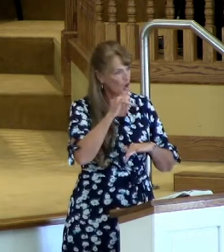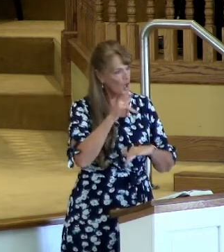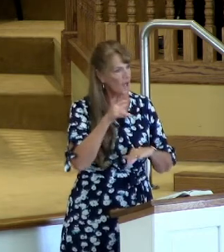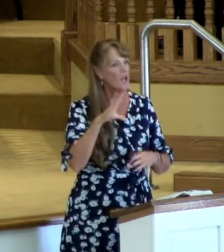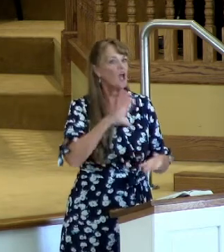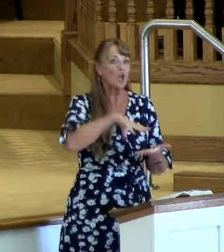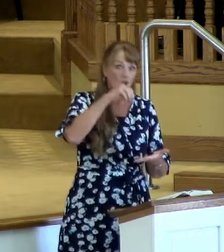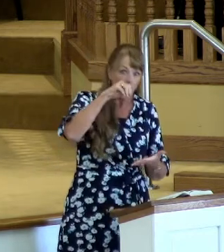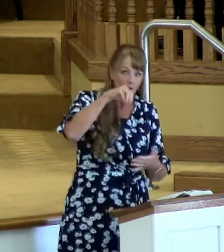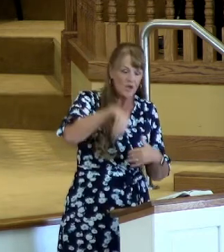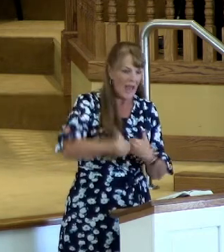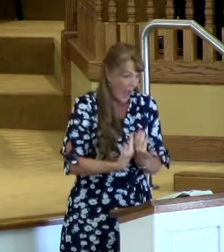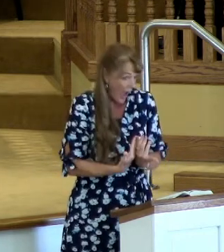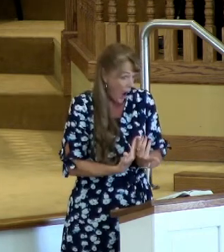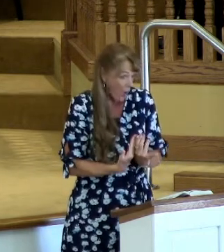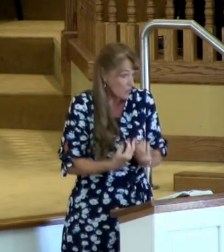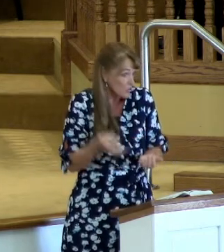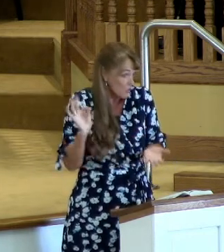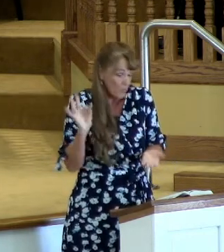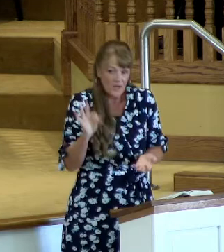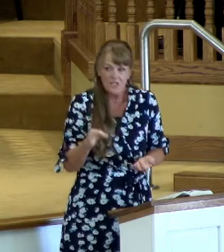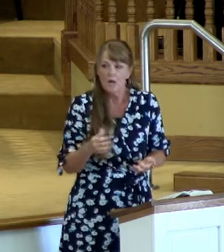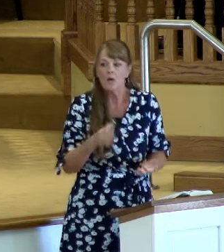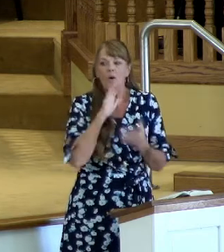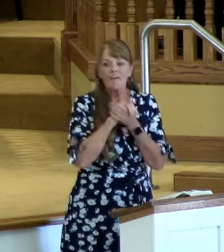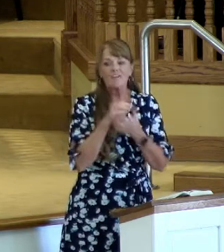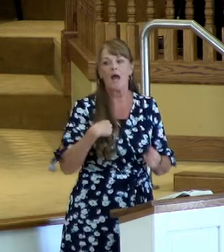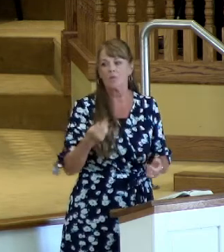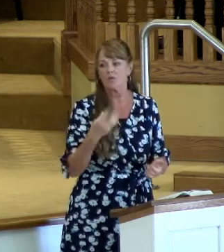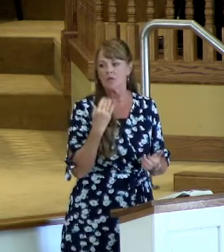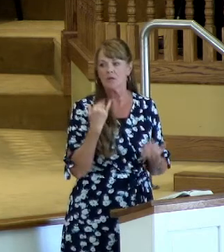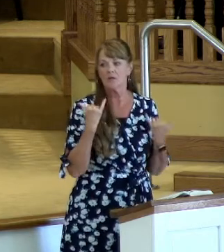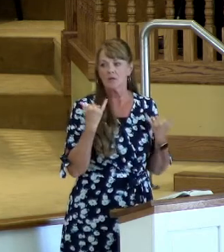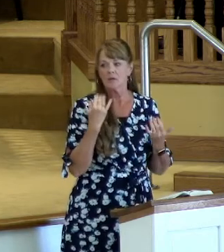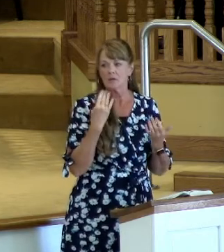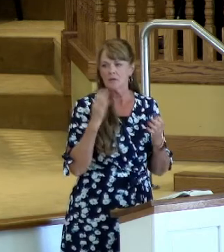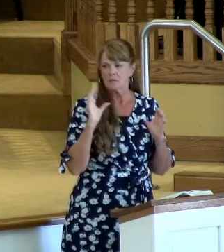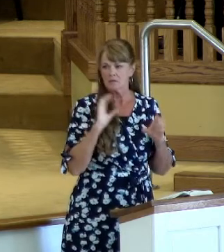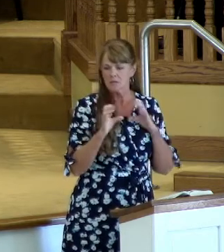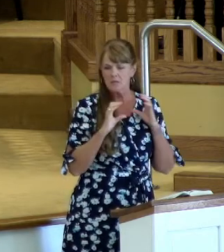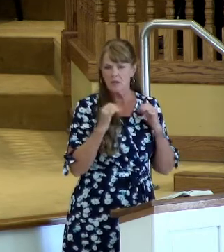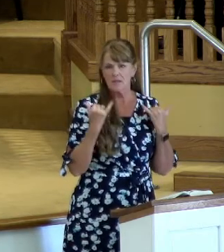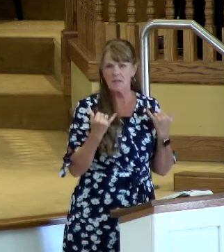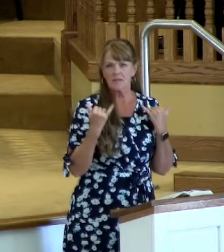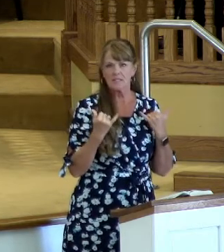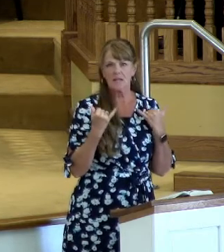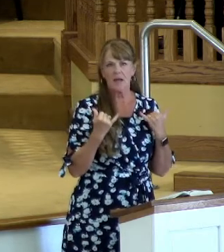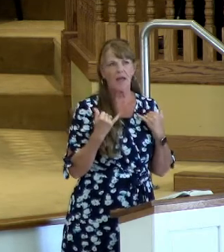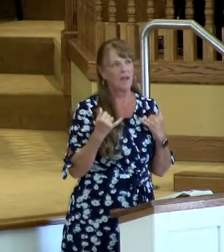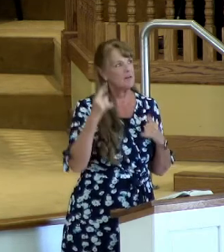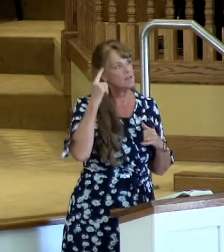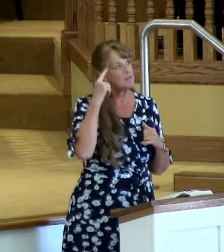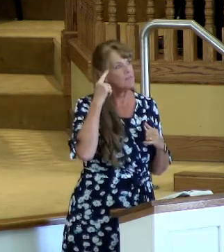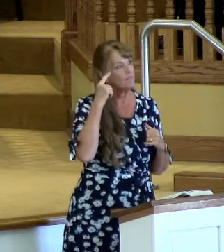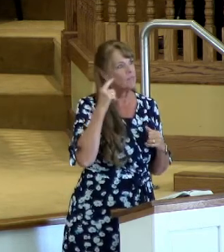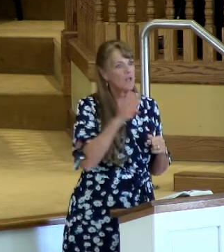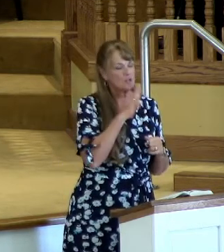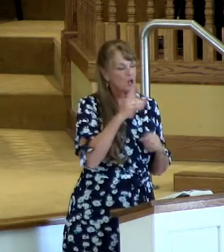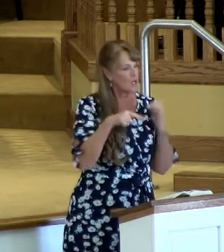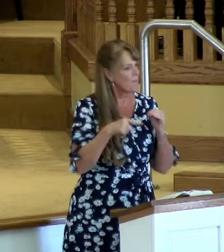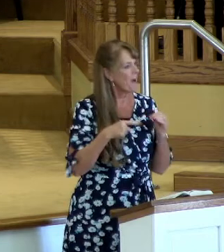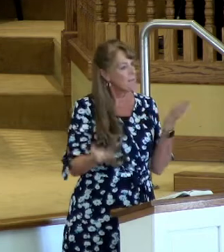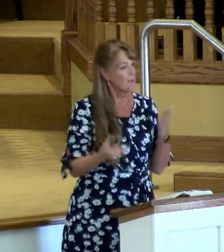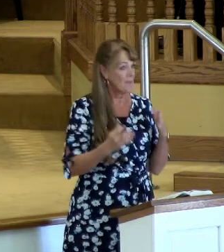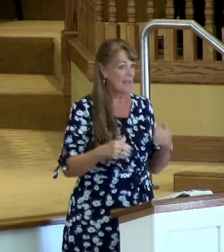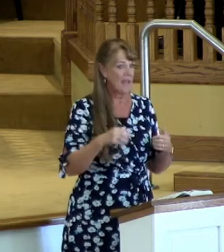to do this, you know. My wife and I were talking the other day, and she's like, you know, we talked about, you know, hiring and stuff and looking at younger people